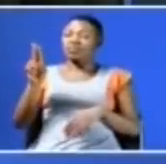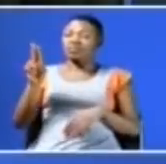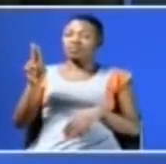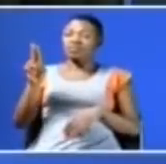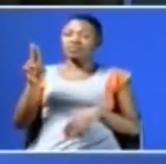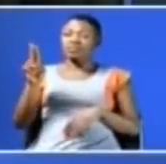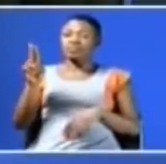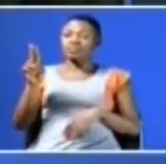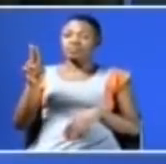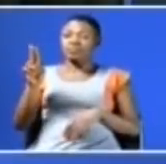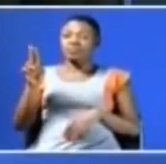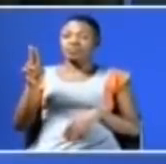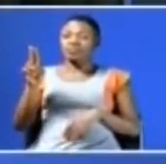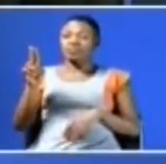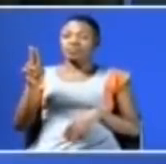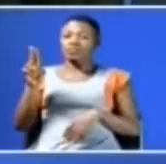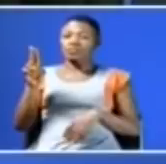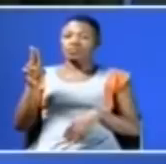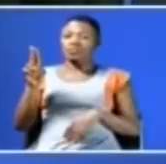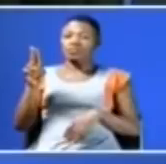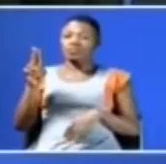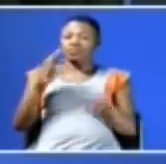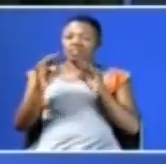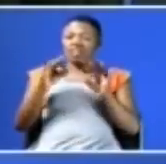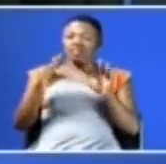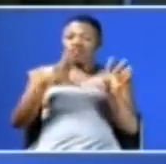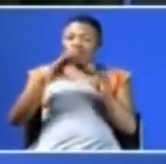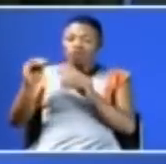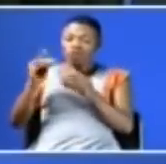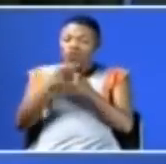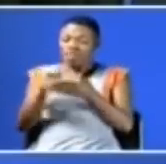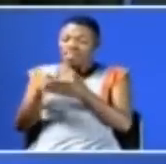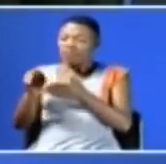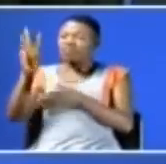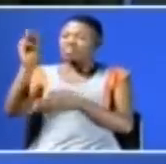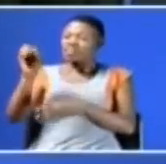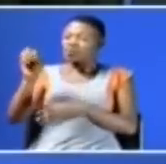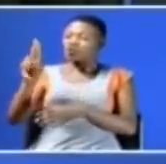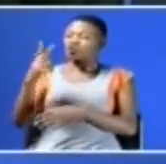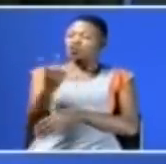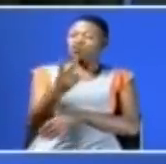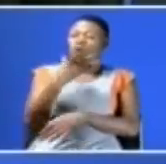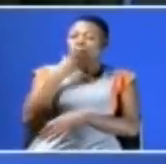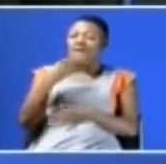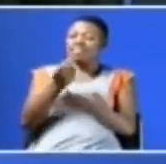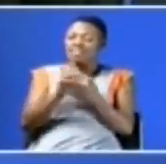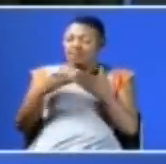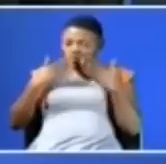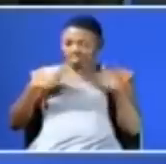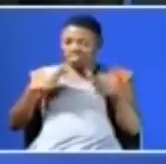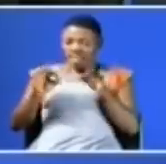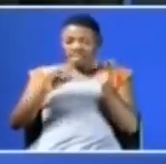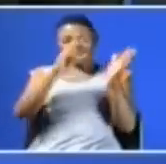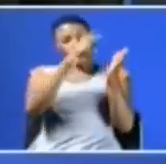That's not an MOU. That was terms of reference. The 9-point agenda, if you go to the end of it, that's the MOU. That's the MOU. It is signed by the two gentlemen at the end. And if you read